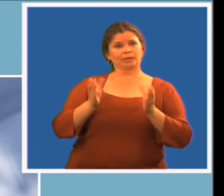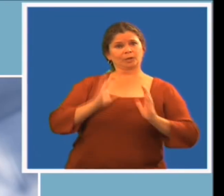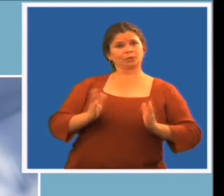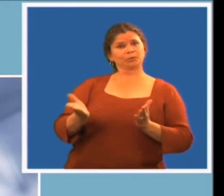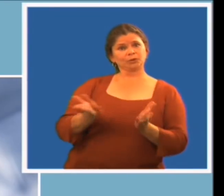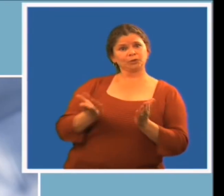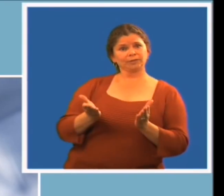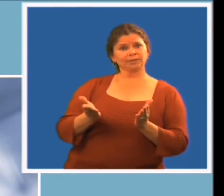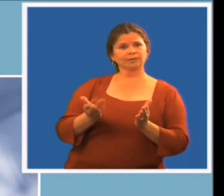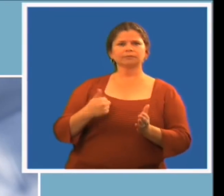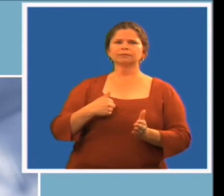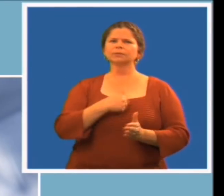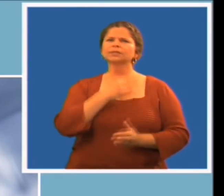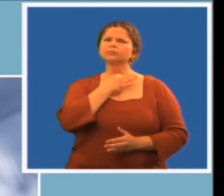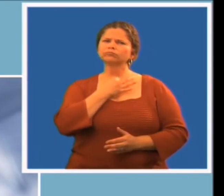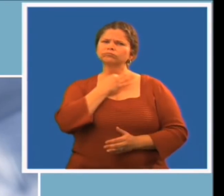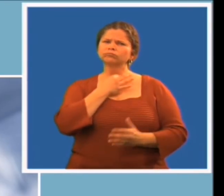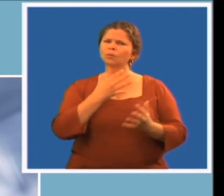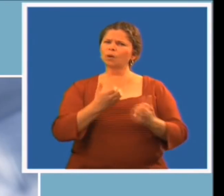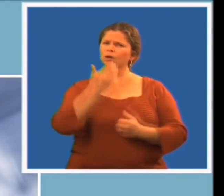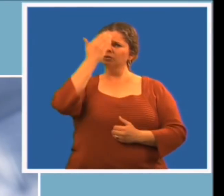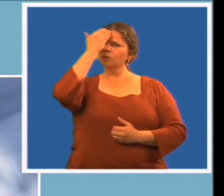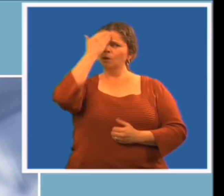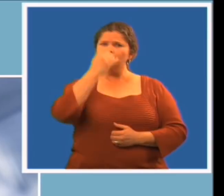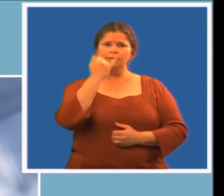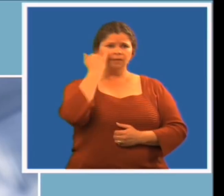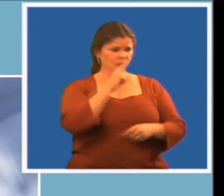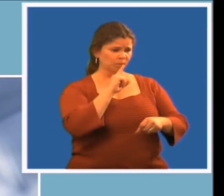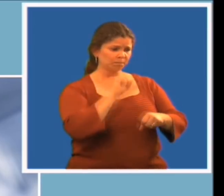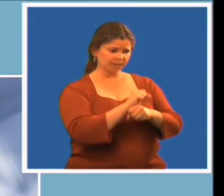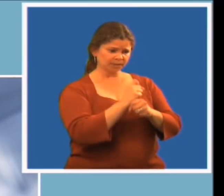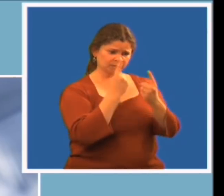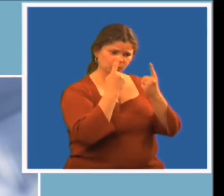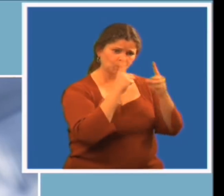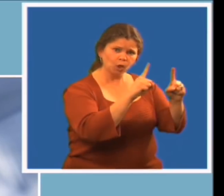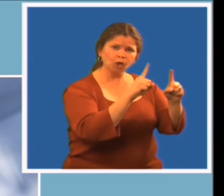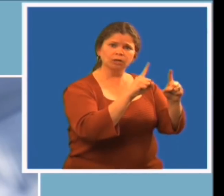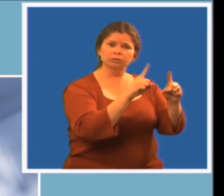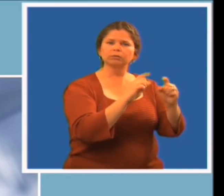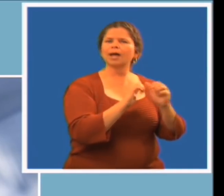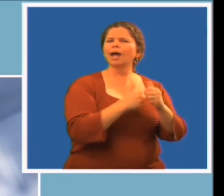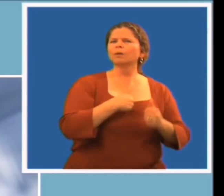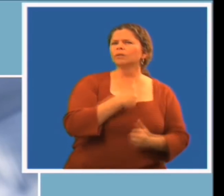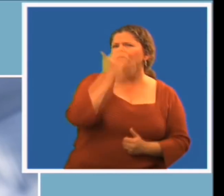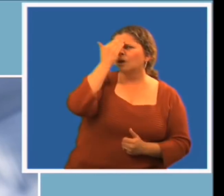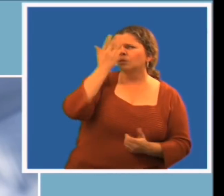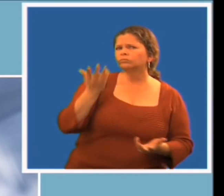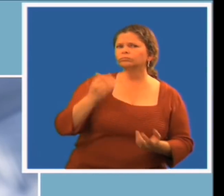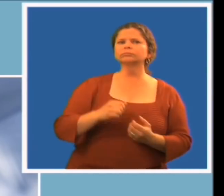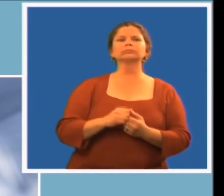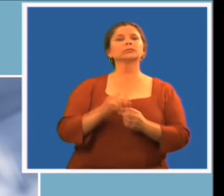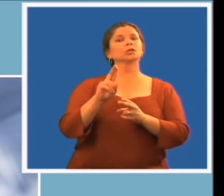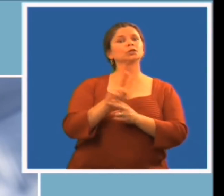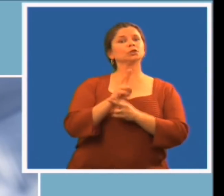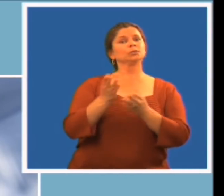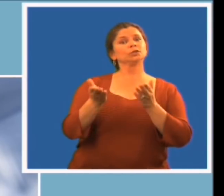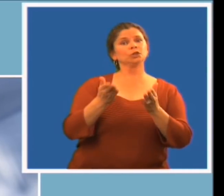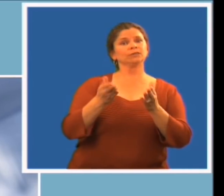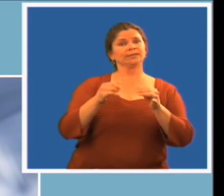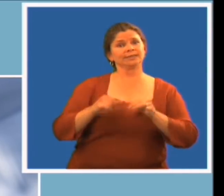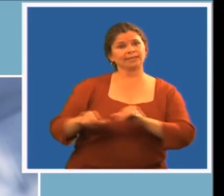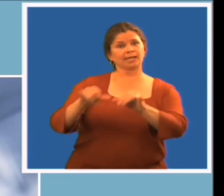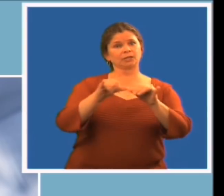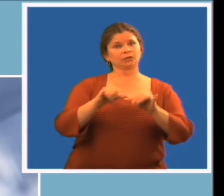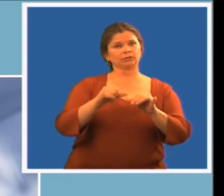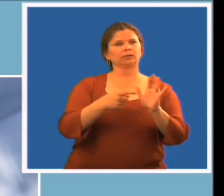Now that we are more aware and able to do a better job of customer service, we will want to know if we are helping others appropriately. How